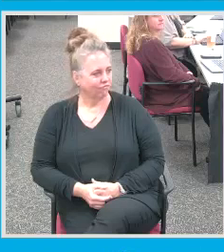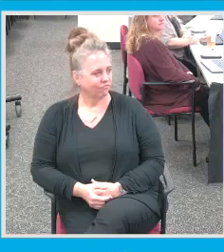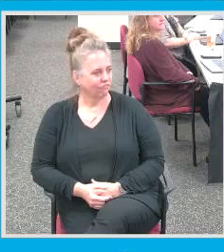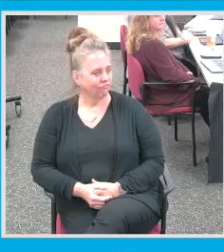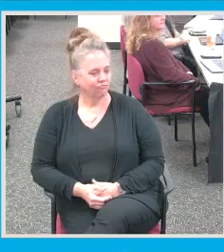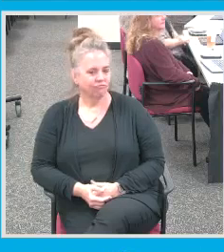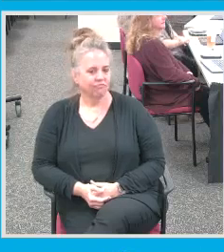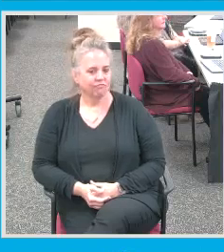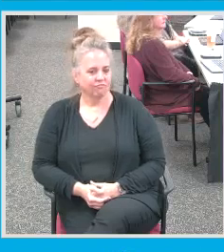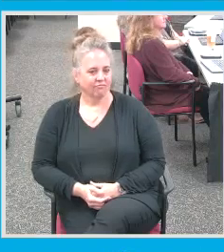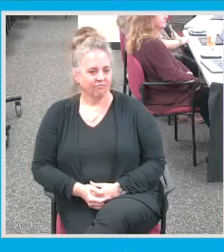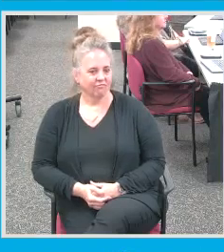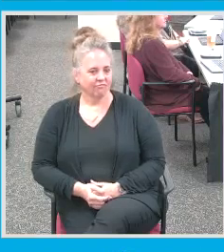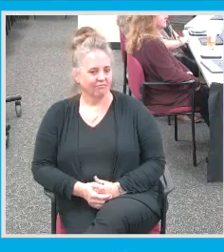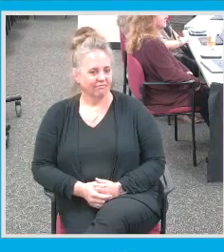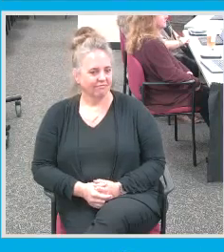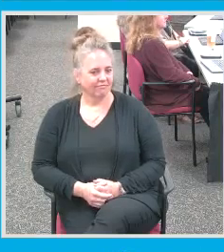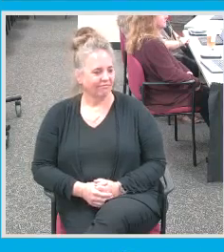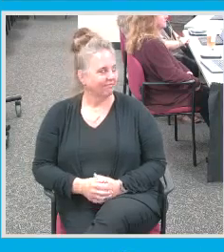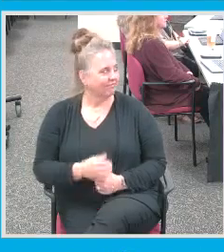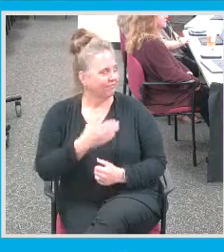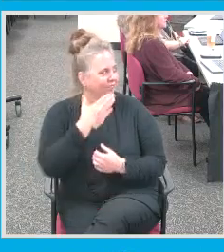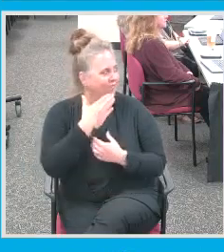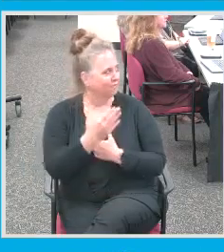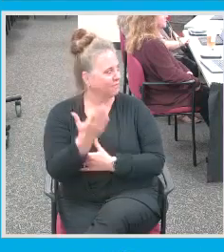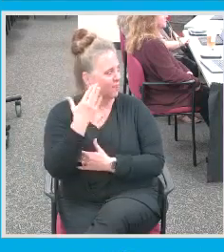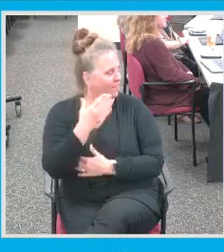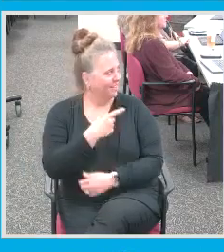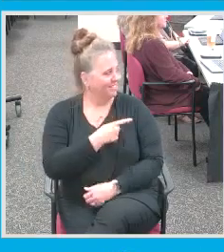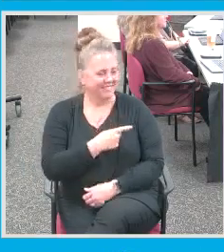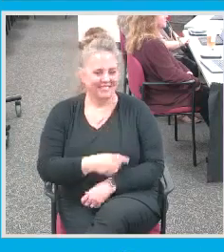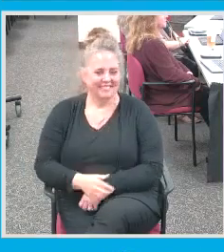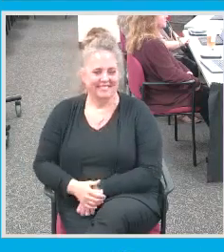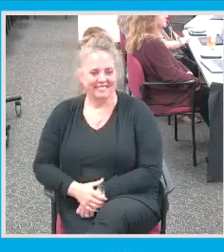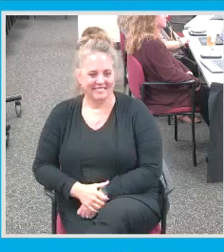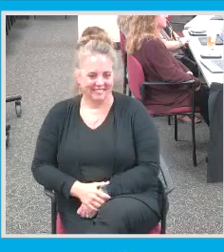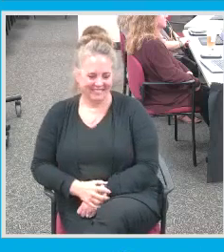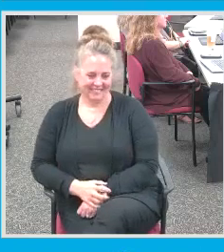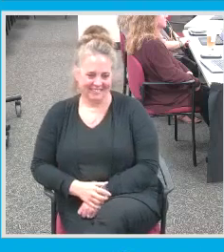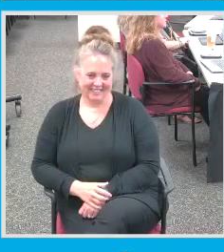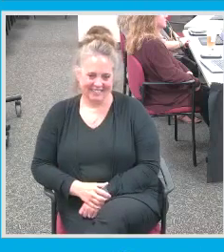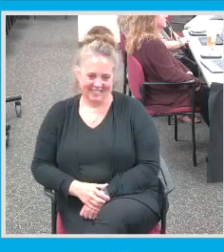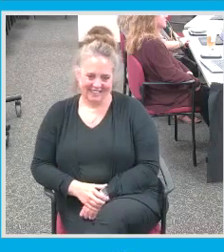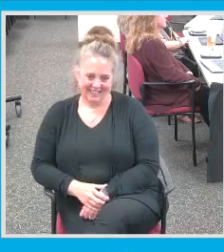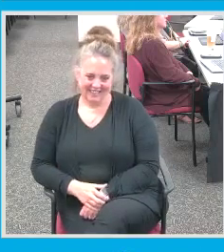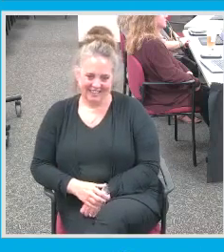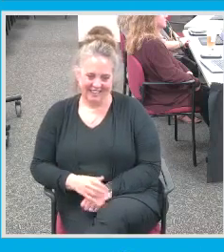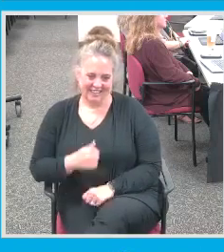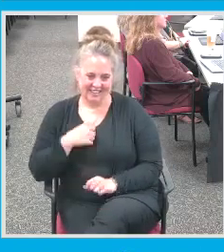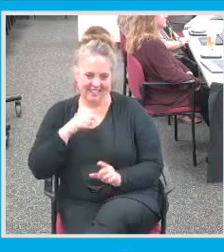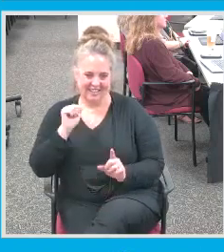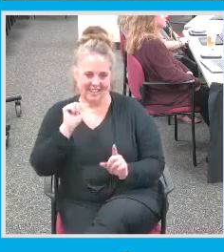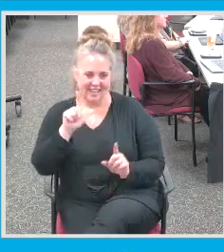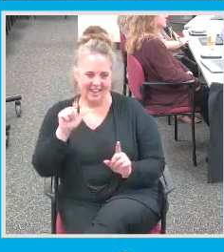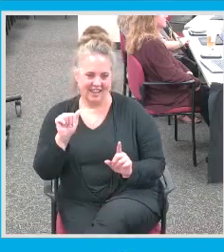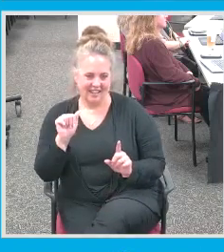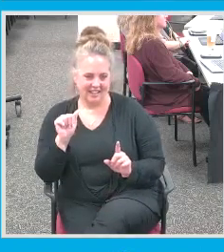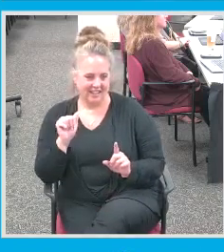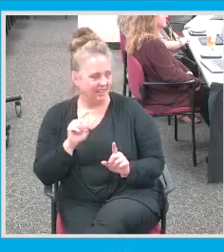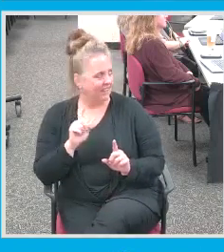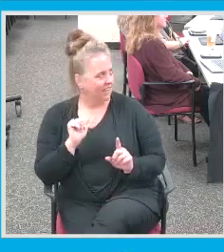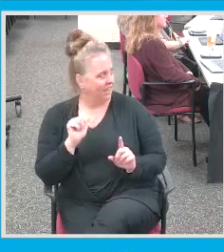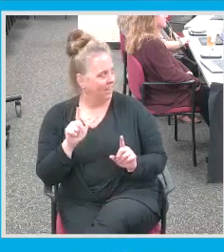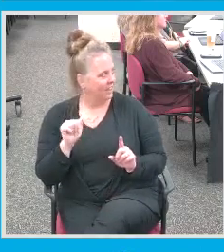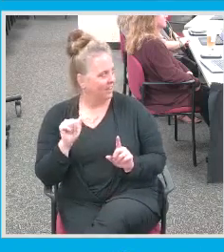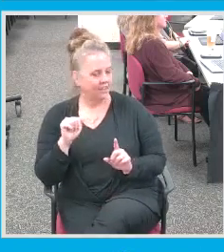Good morning. I'm gonna try to keep this short. My name's Ayla Rankin, Ella French, Fabian Morin. Could you